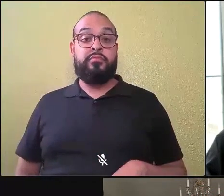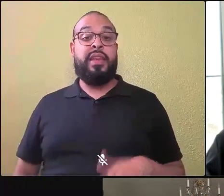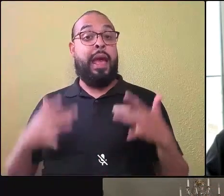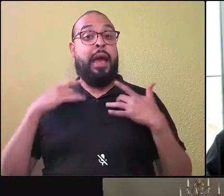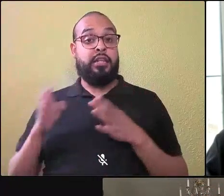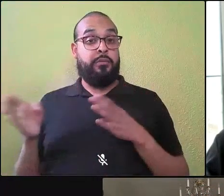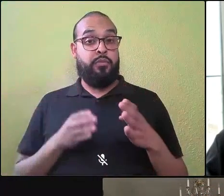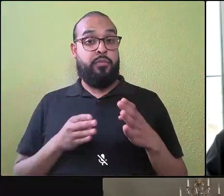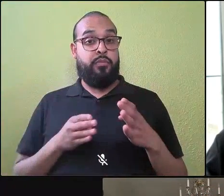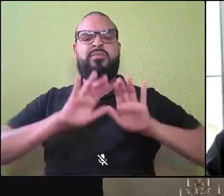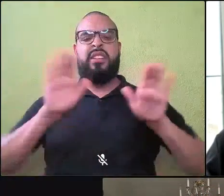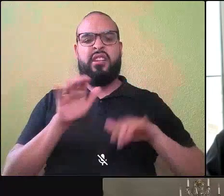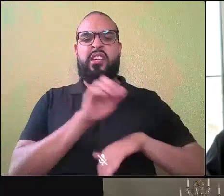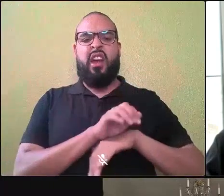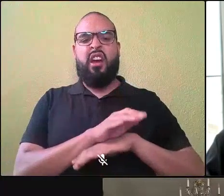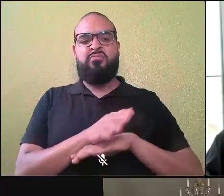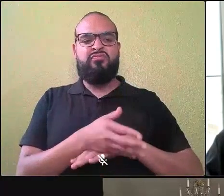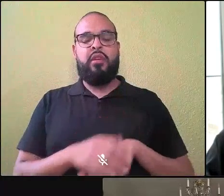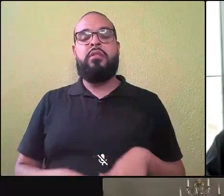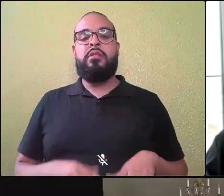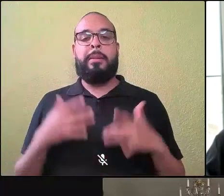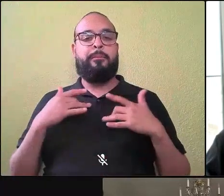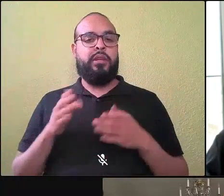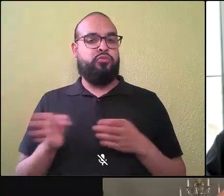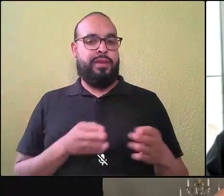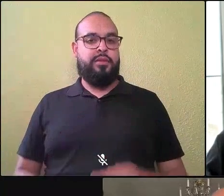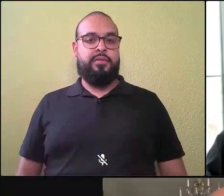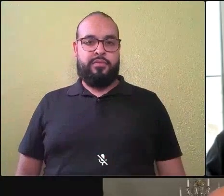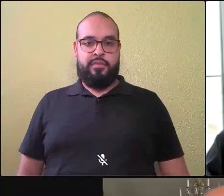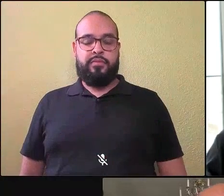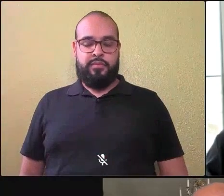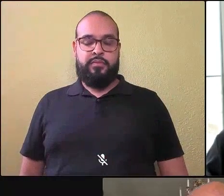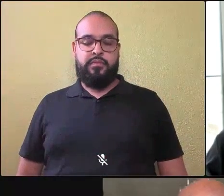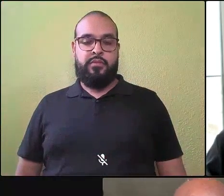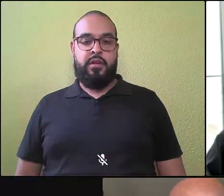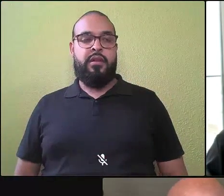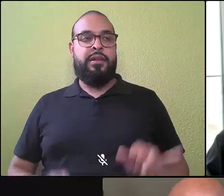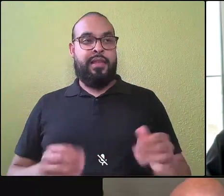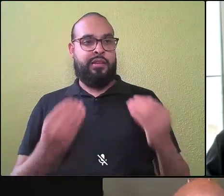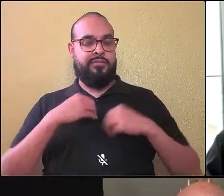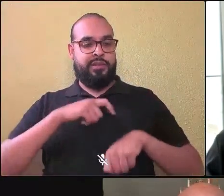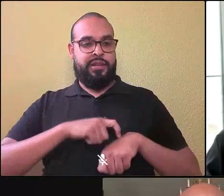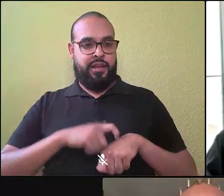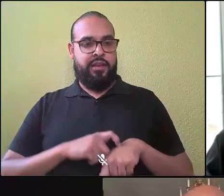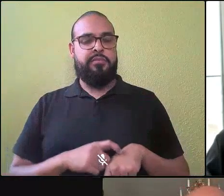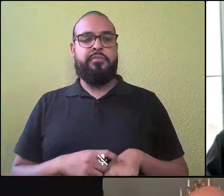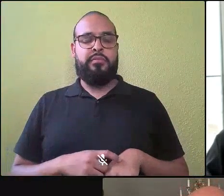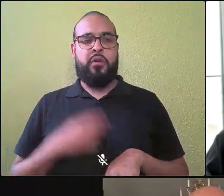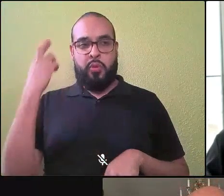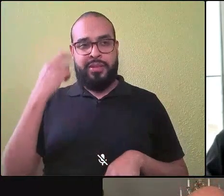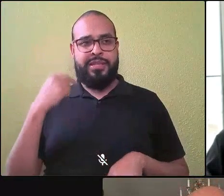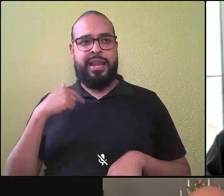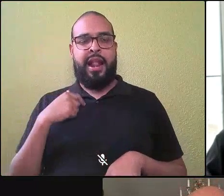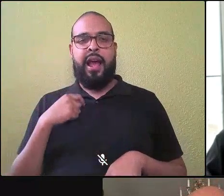Sunday, it allows me the time to really understand why I'm grading myself in this manner. And then